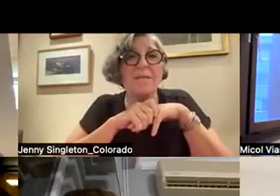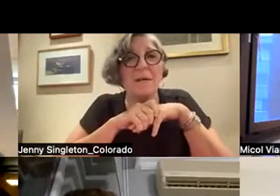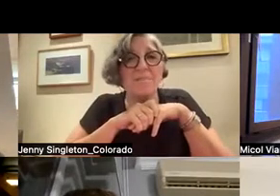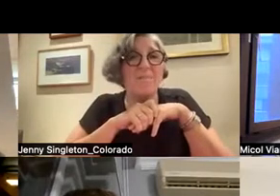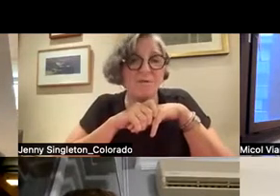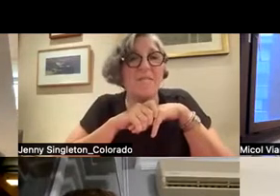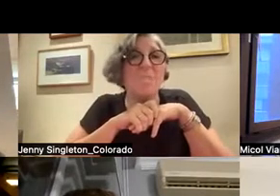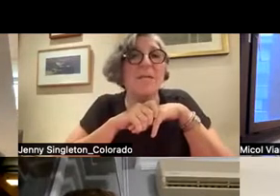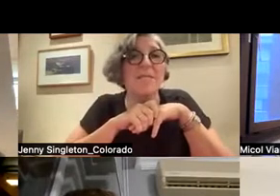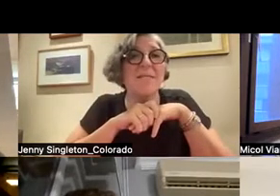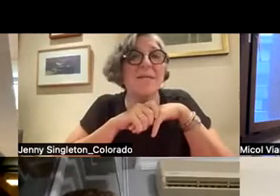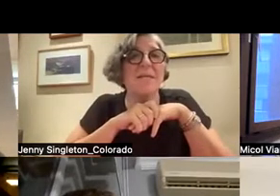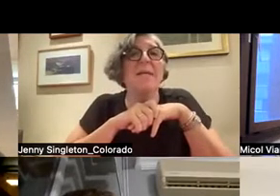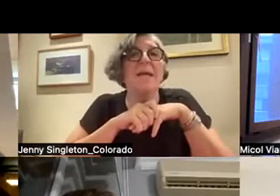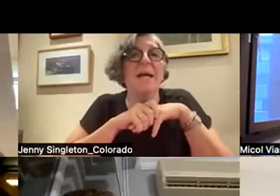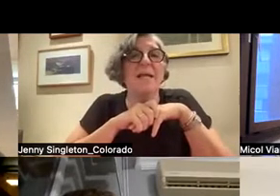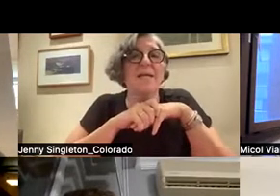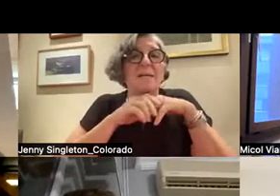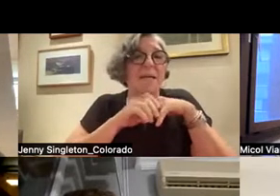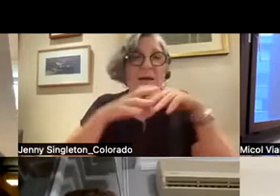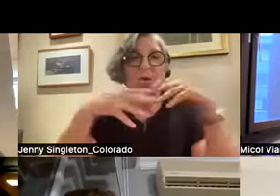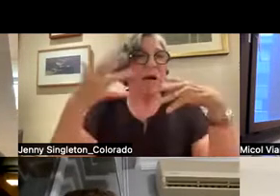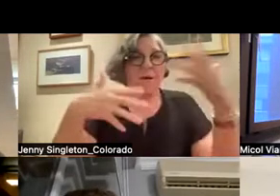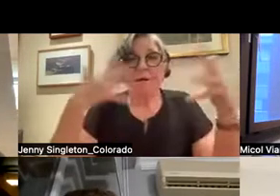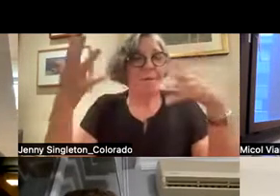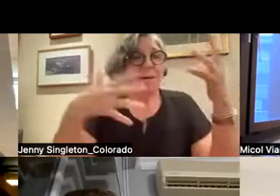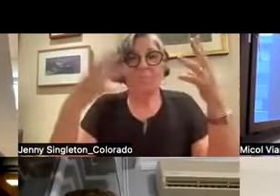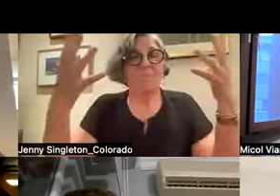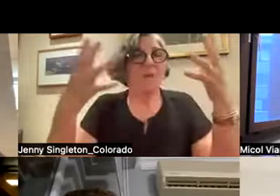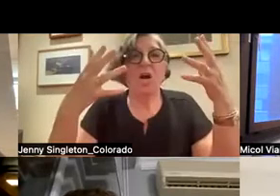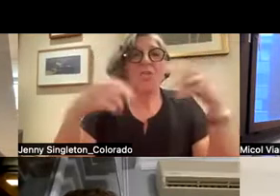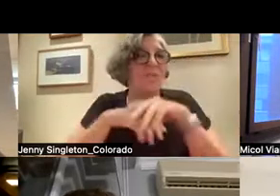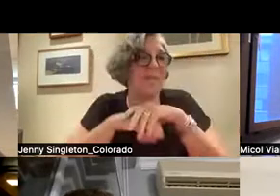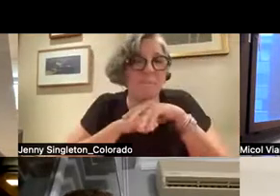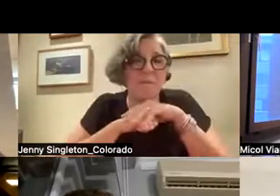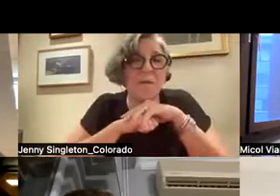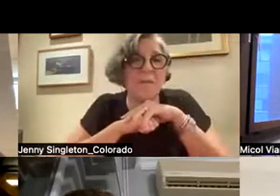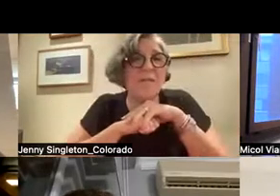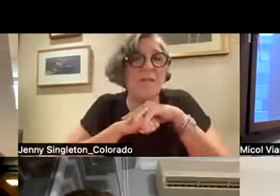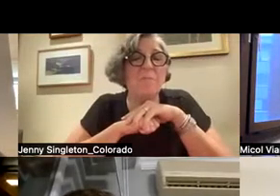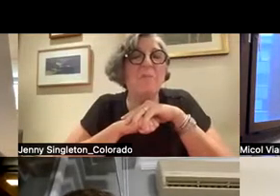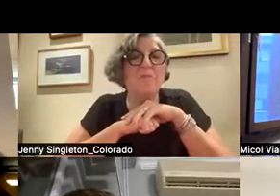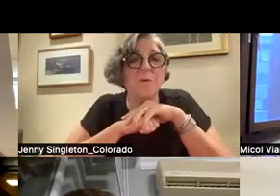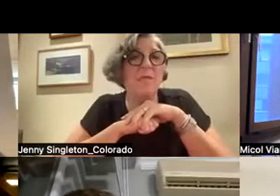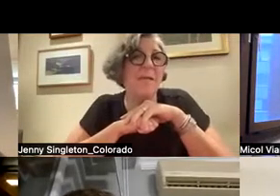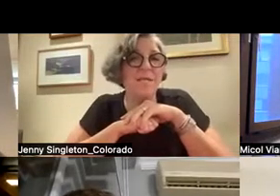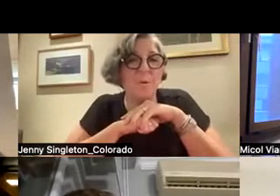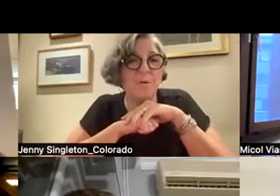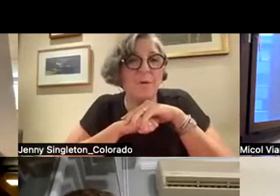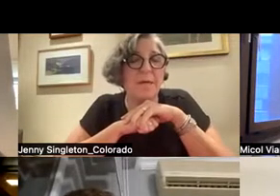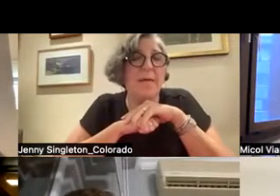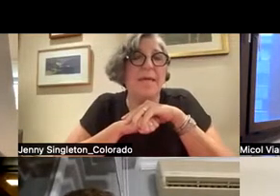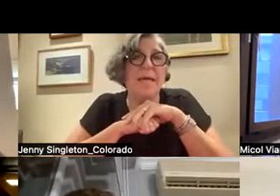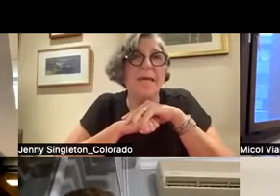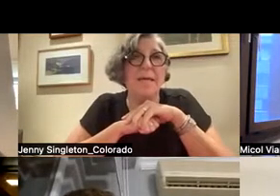at 13 months. And they acquired a large sign vocabulary before they